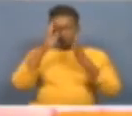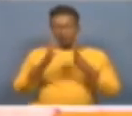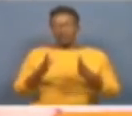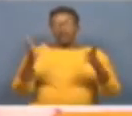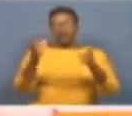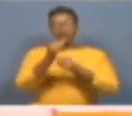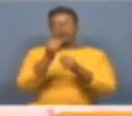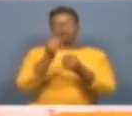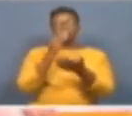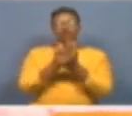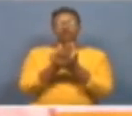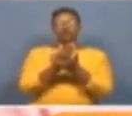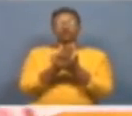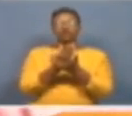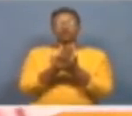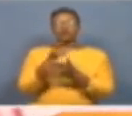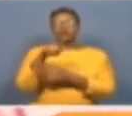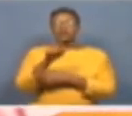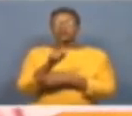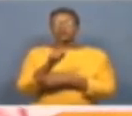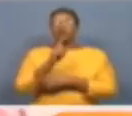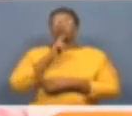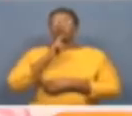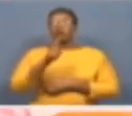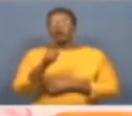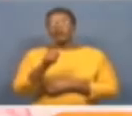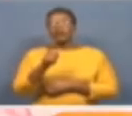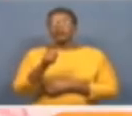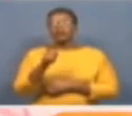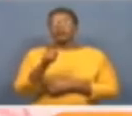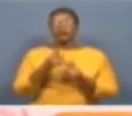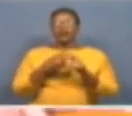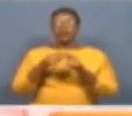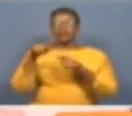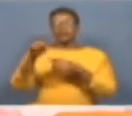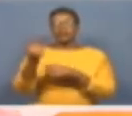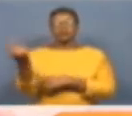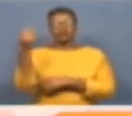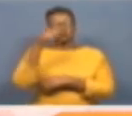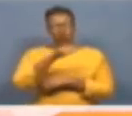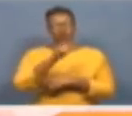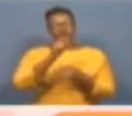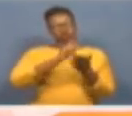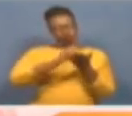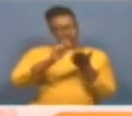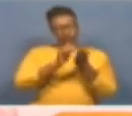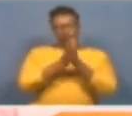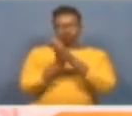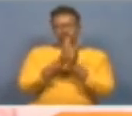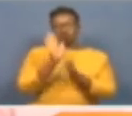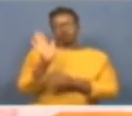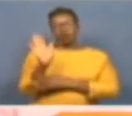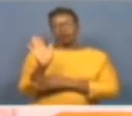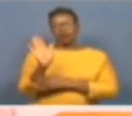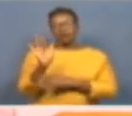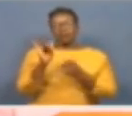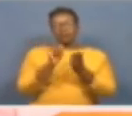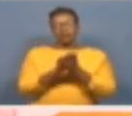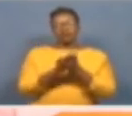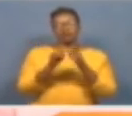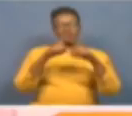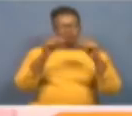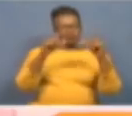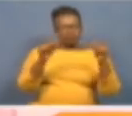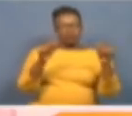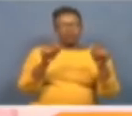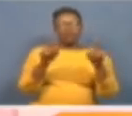house arrest. He was just summoned and he just went there to write his own reports. That was a statement as a